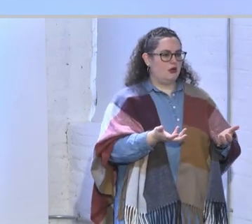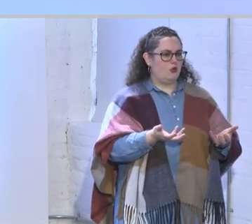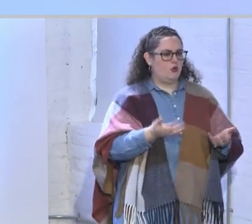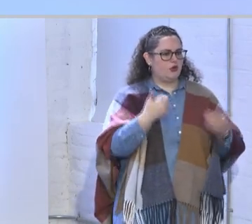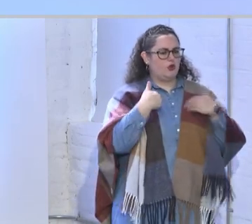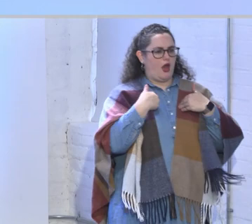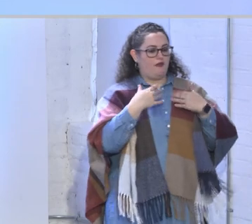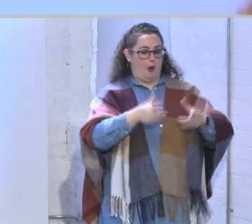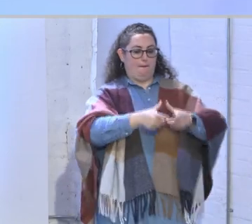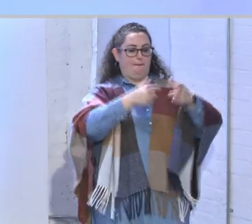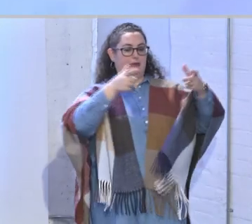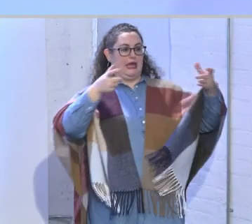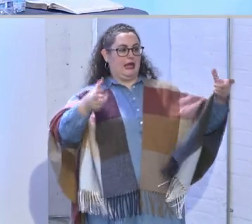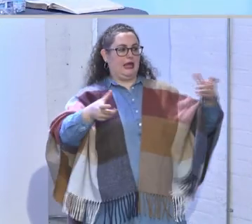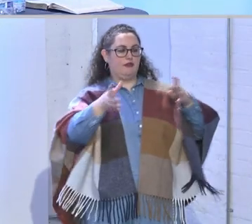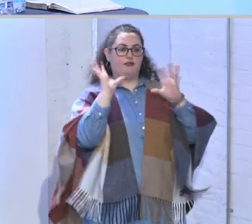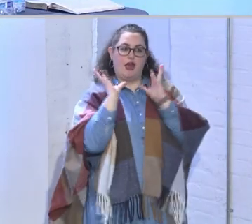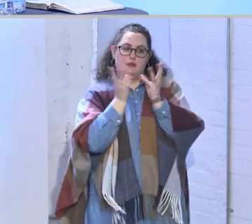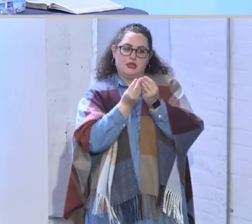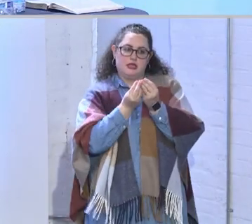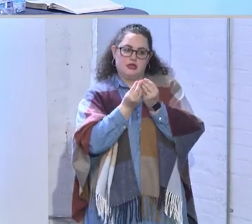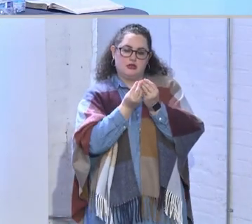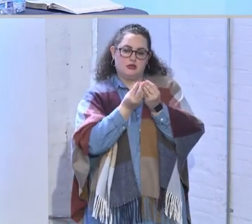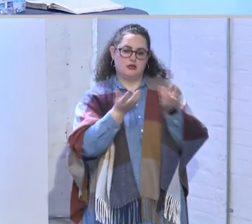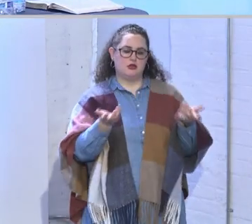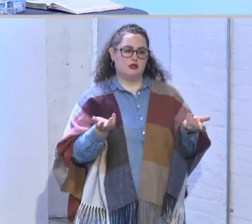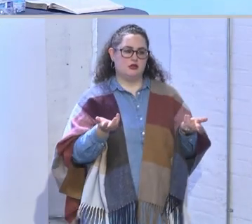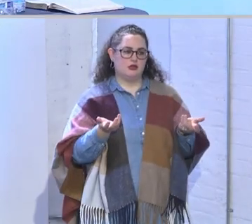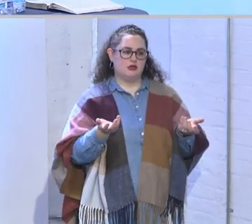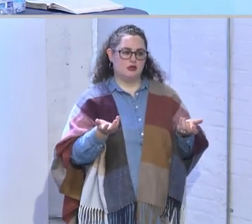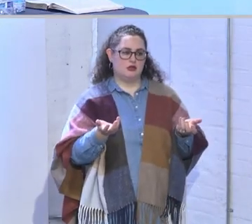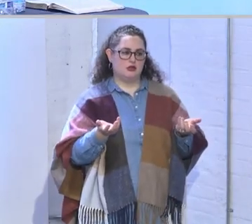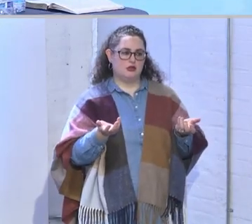Like, I mean, the prince,